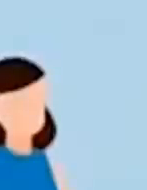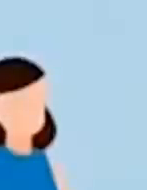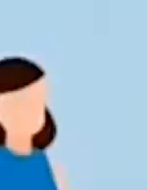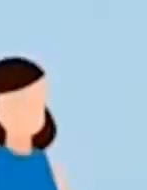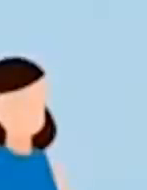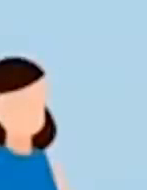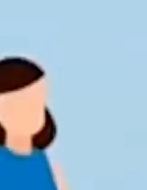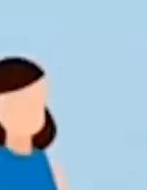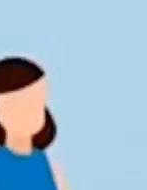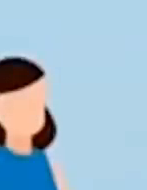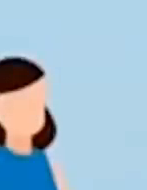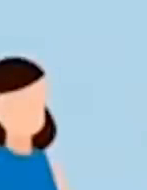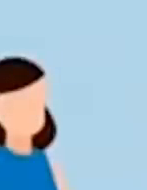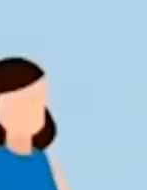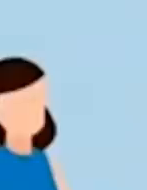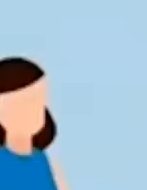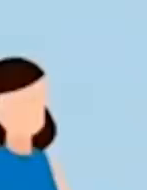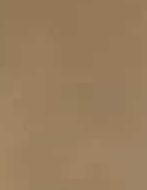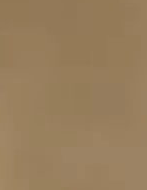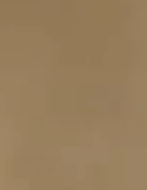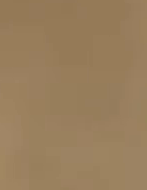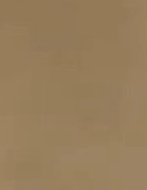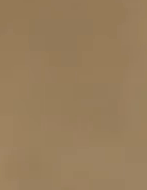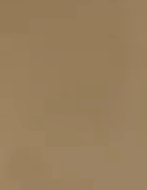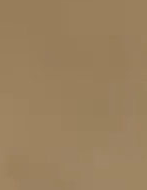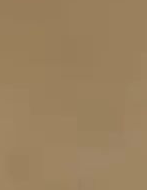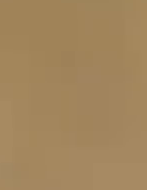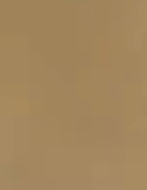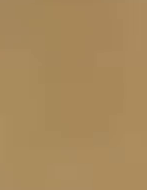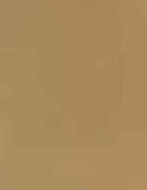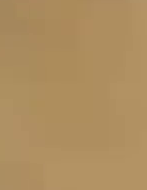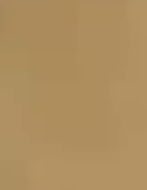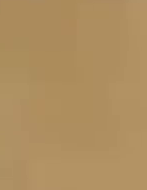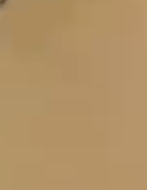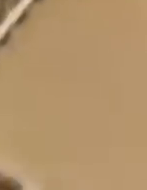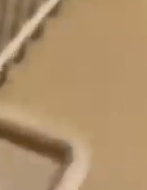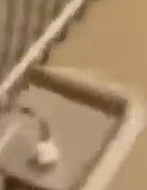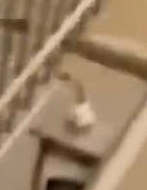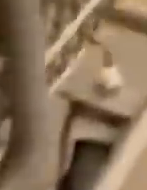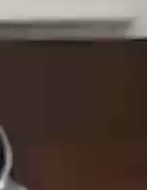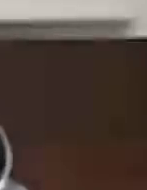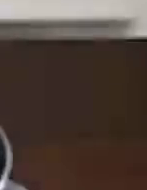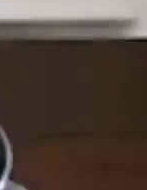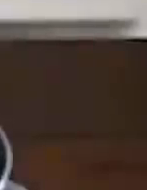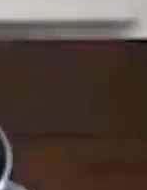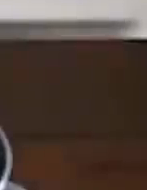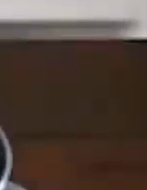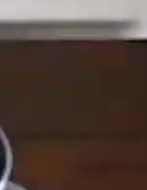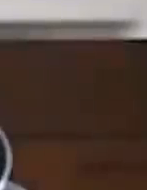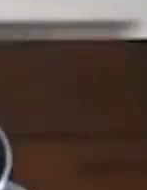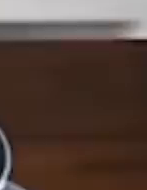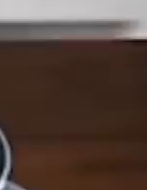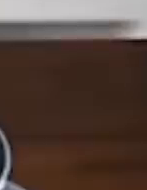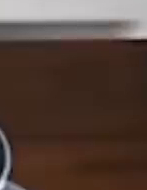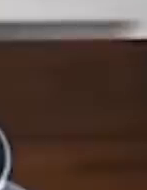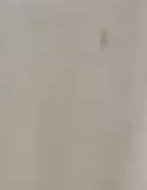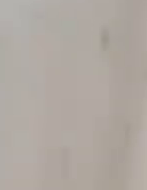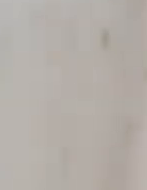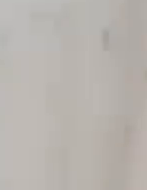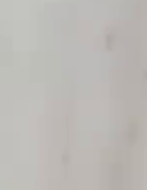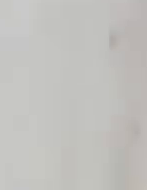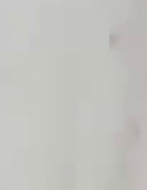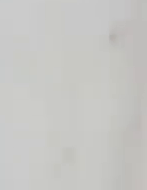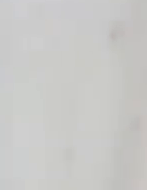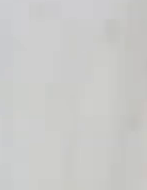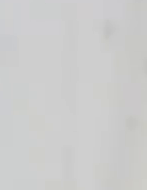But we can stop the spread by continuing to social distance, limiting public gatherings,